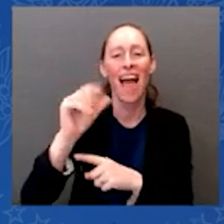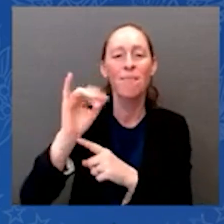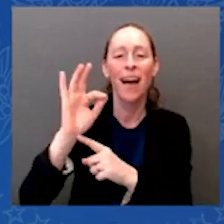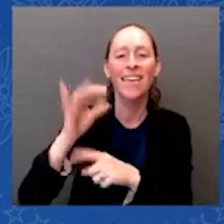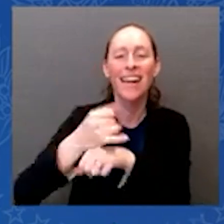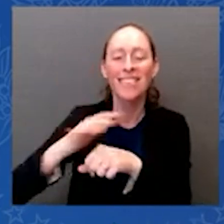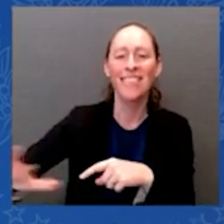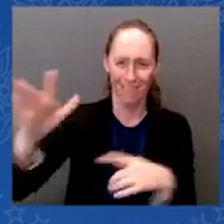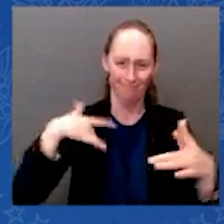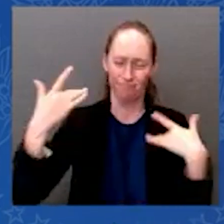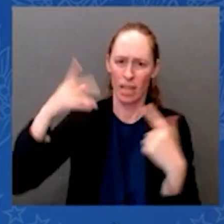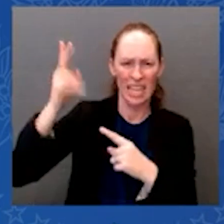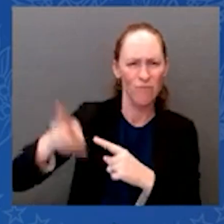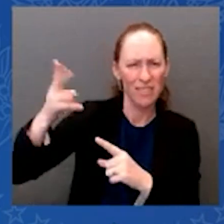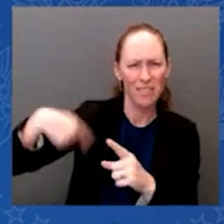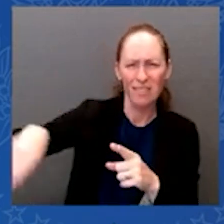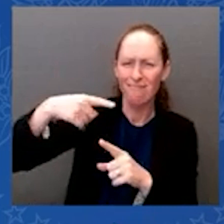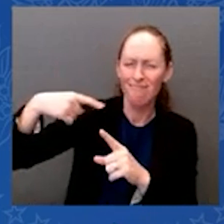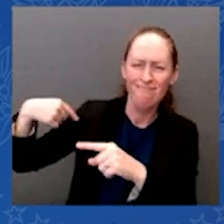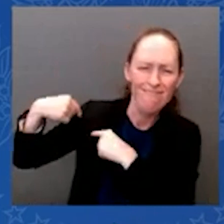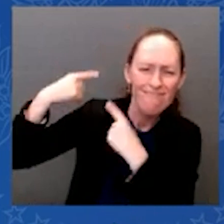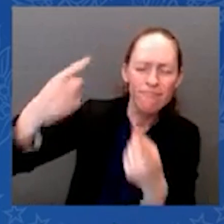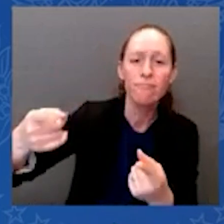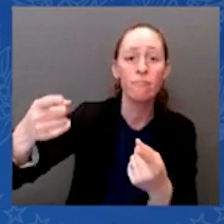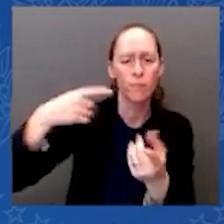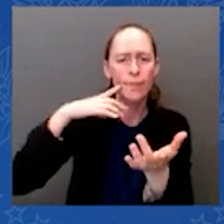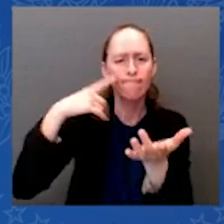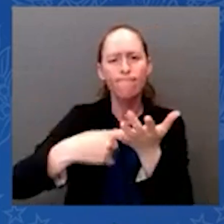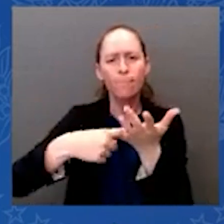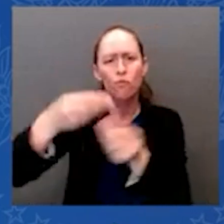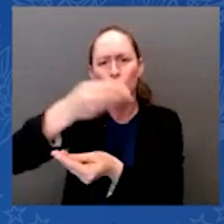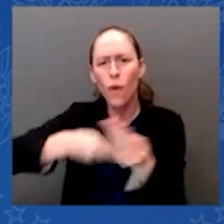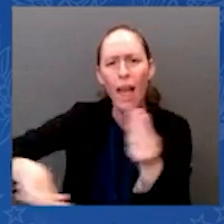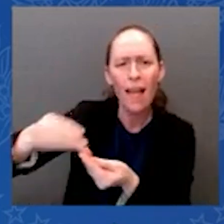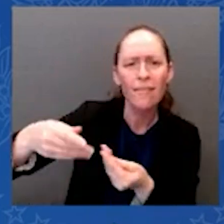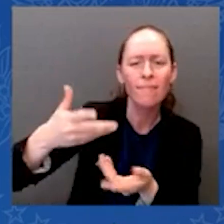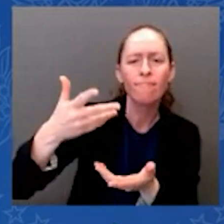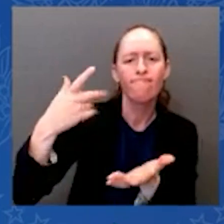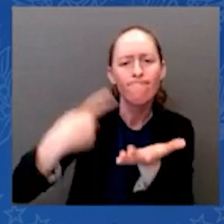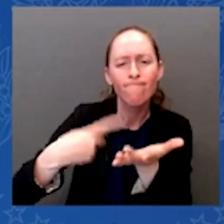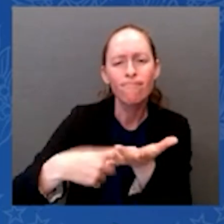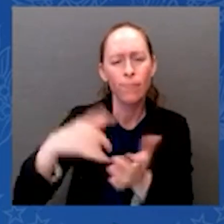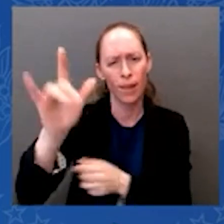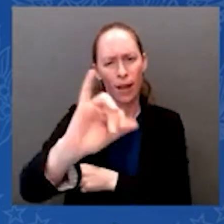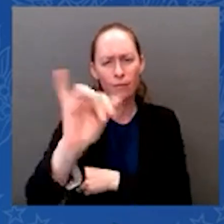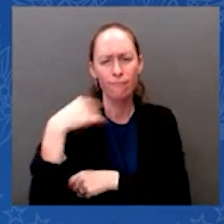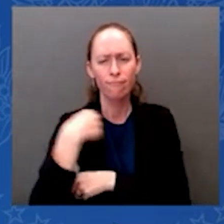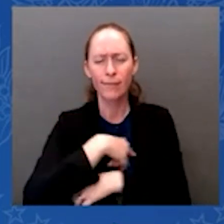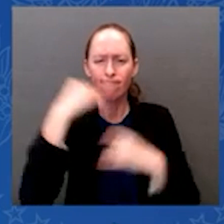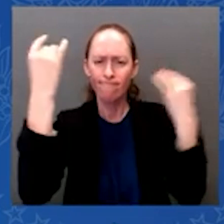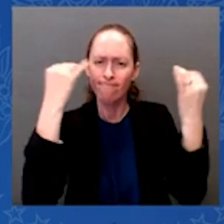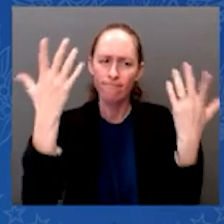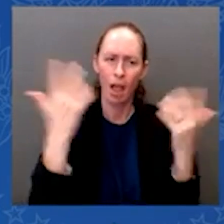and a shared fight to defend freedom. And the sacrifices we made together, the partnerships between